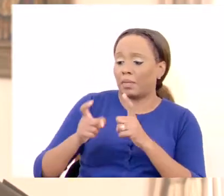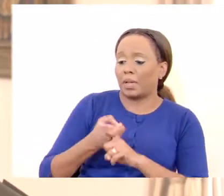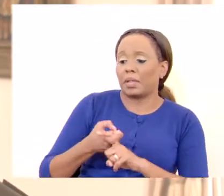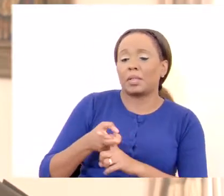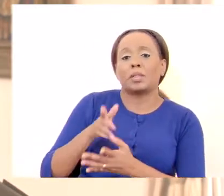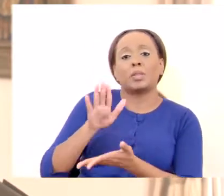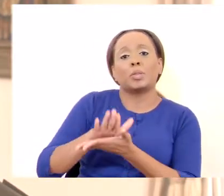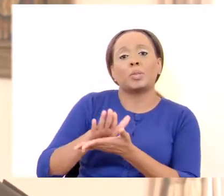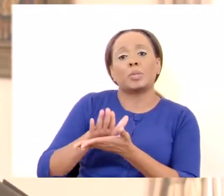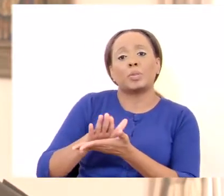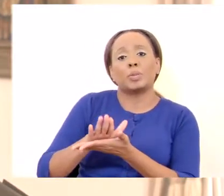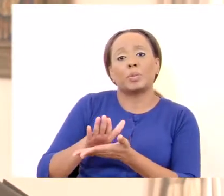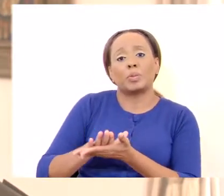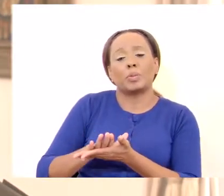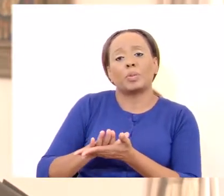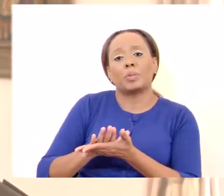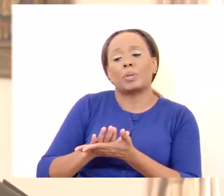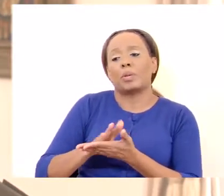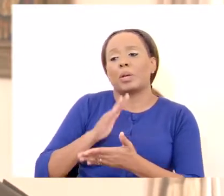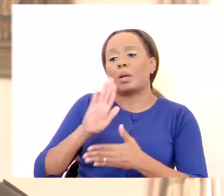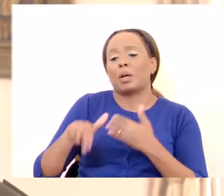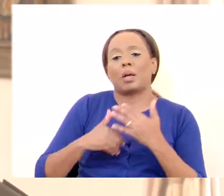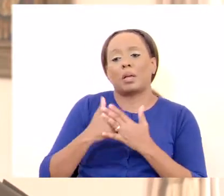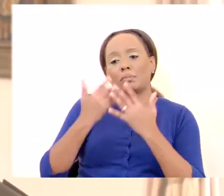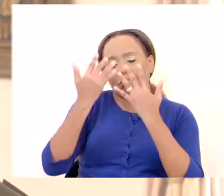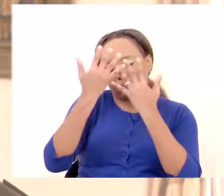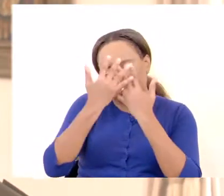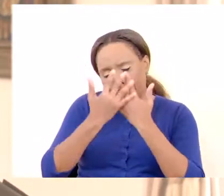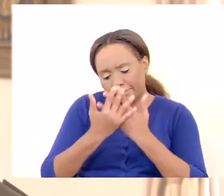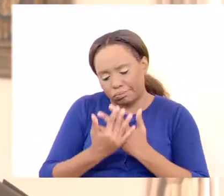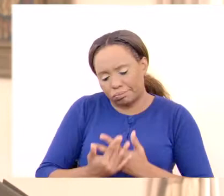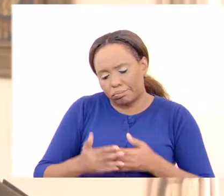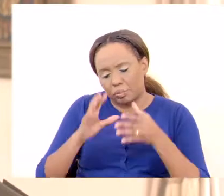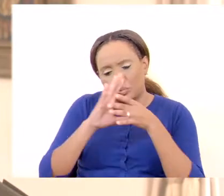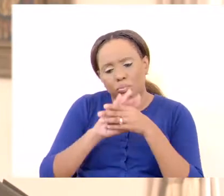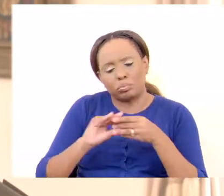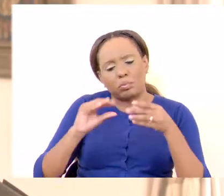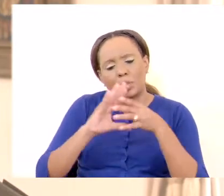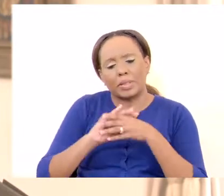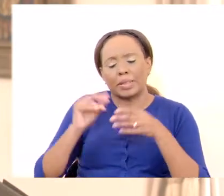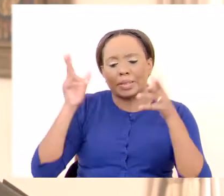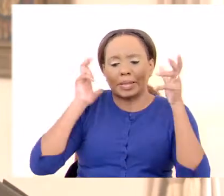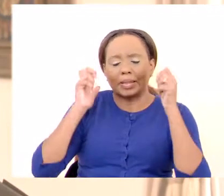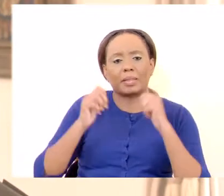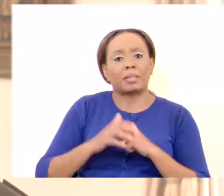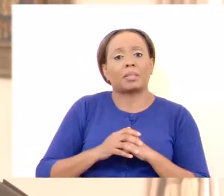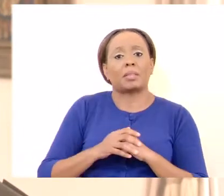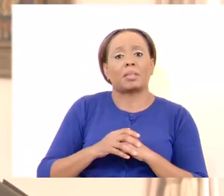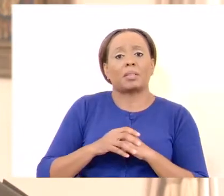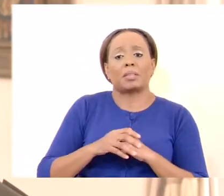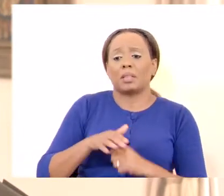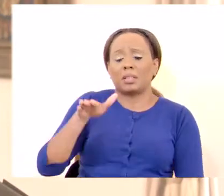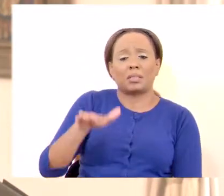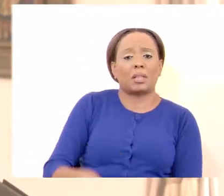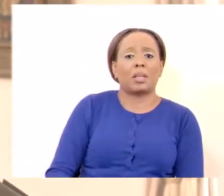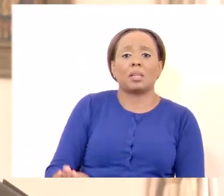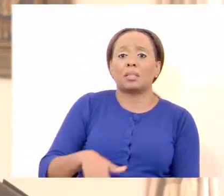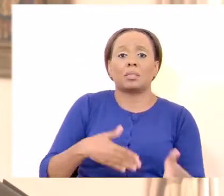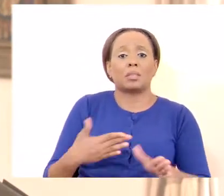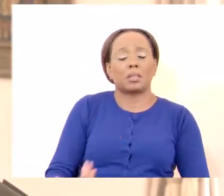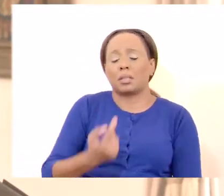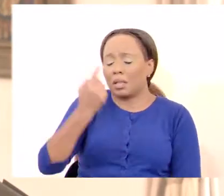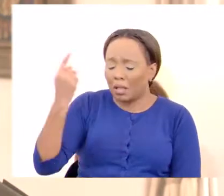and everyone who has been saddened by the news of this death. The death of a child is always